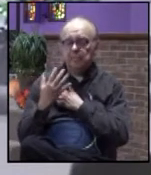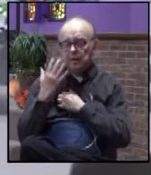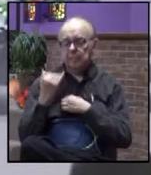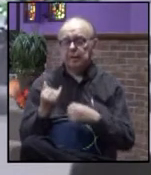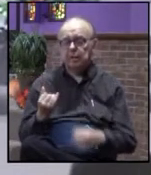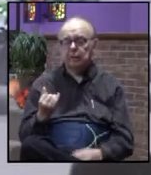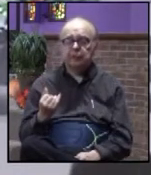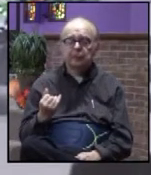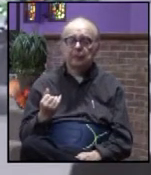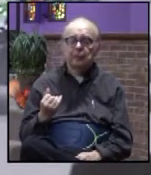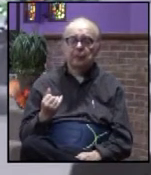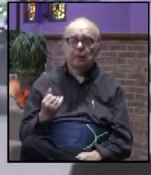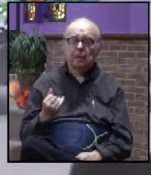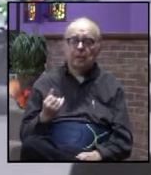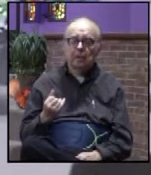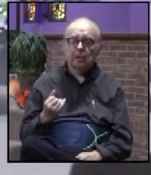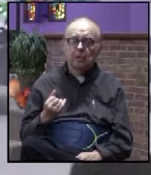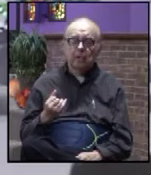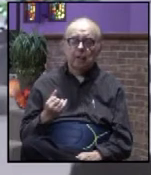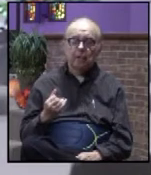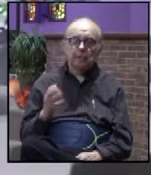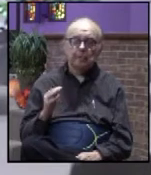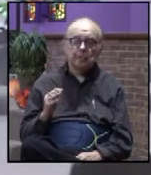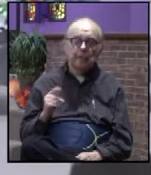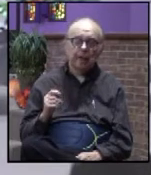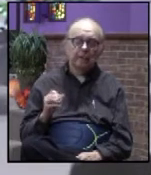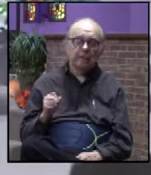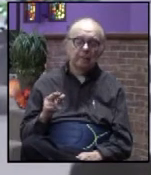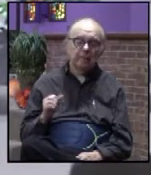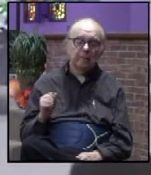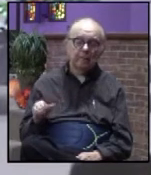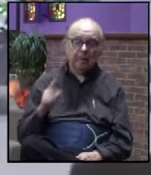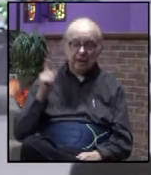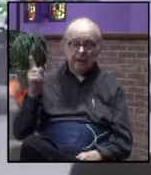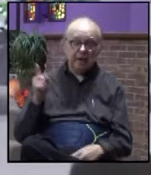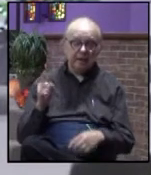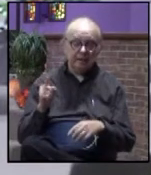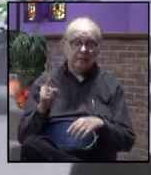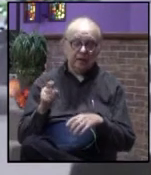Because the master had his hands in it,